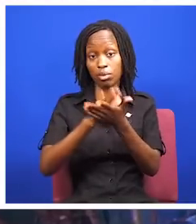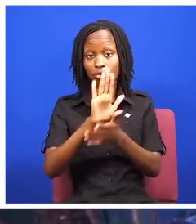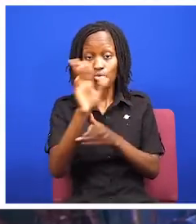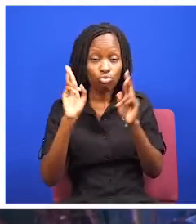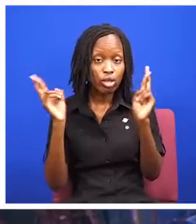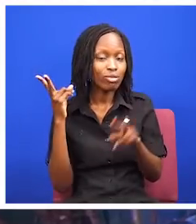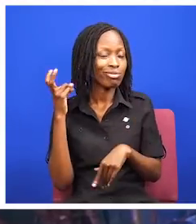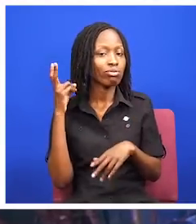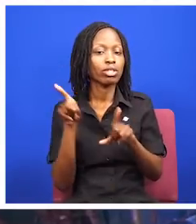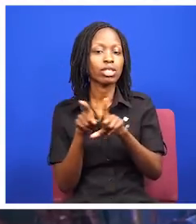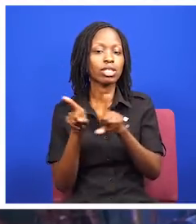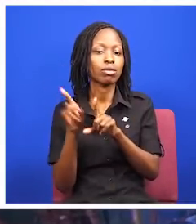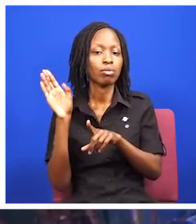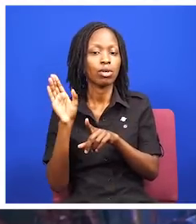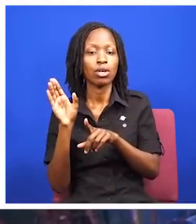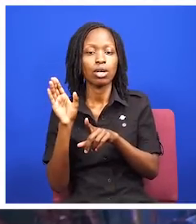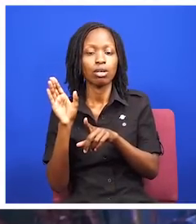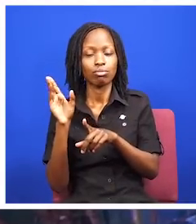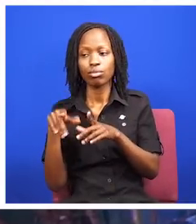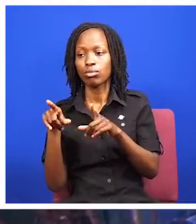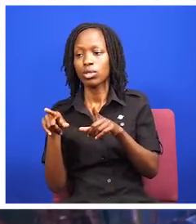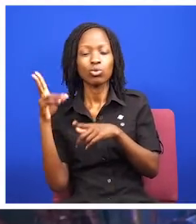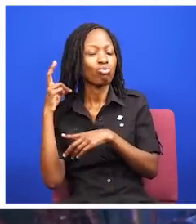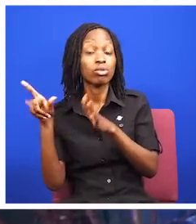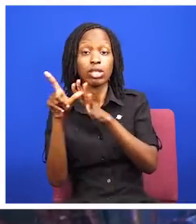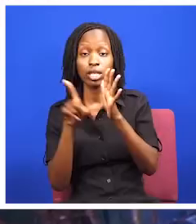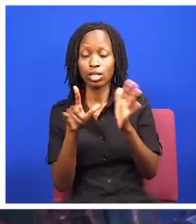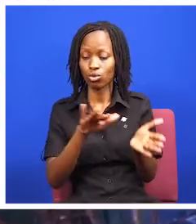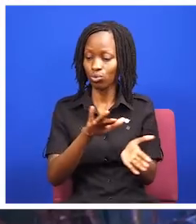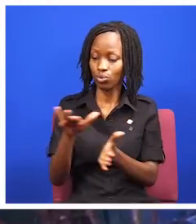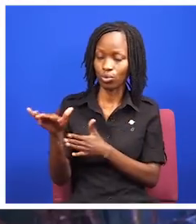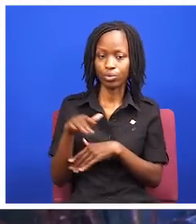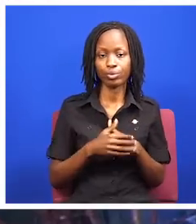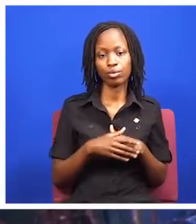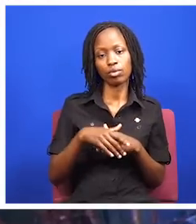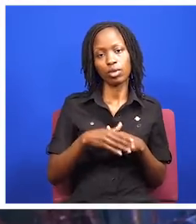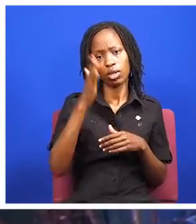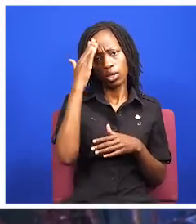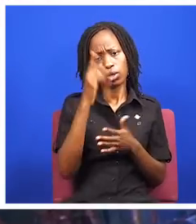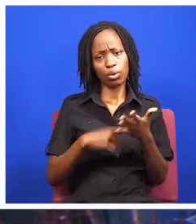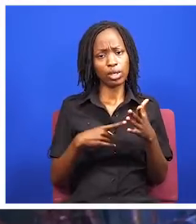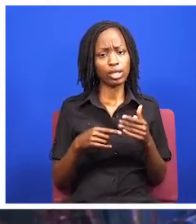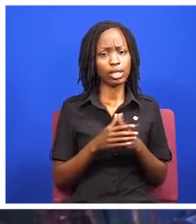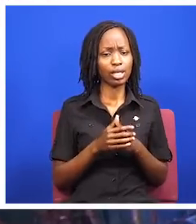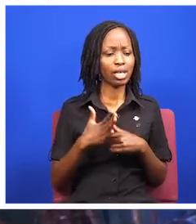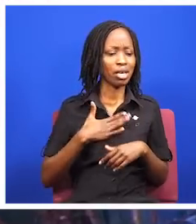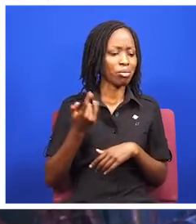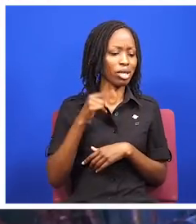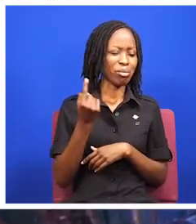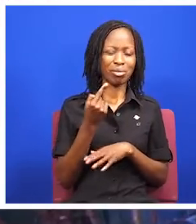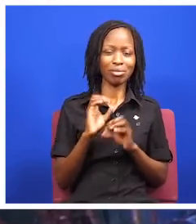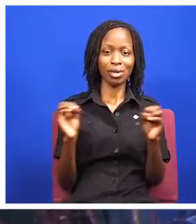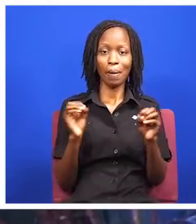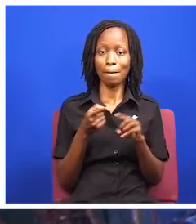ready to listen and to hear as we go through the lesson. You know what, guys? As it's my usual, I didn't come alone.